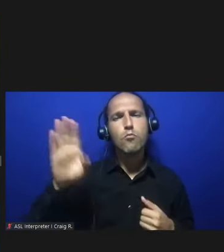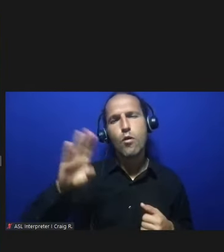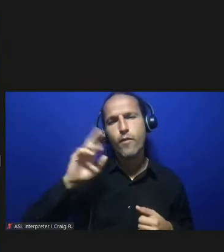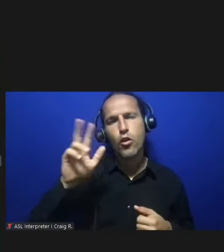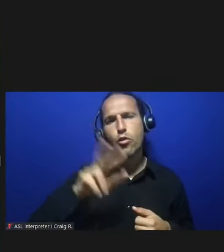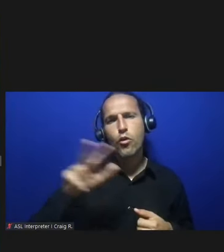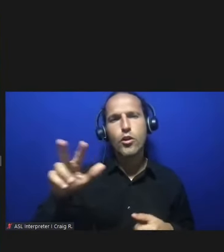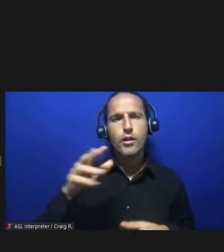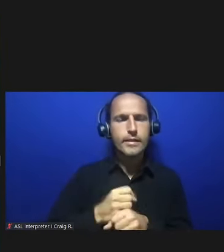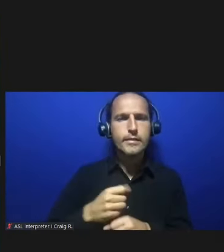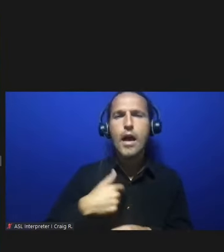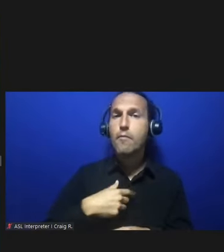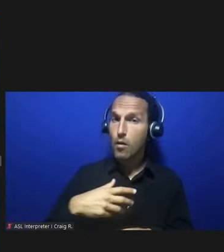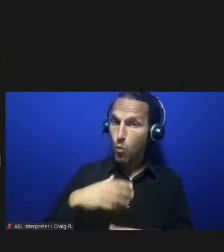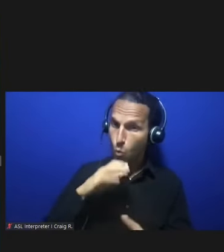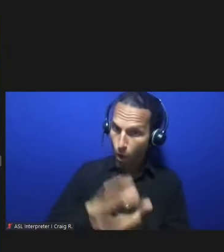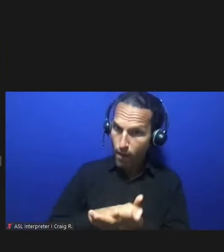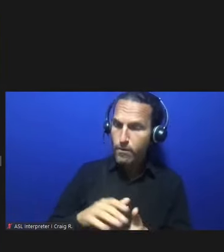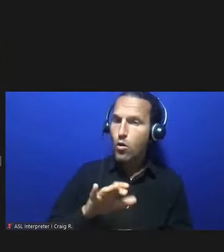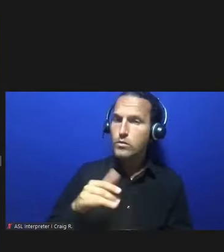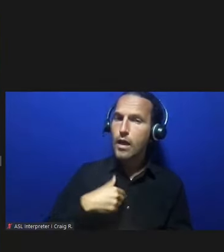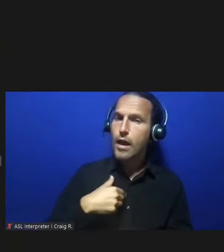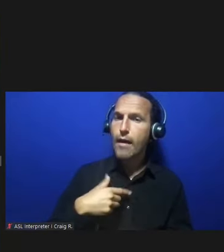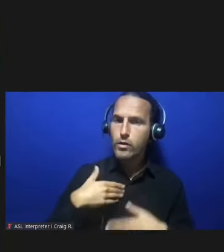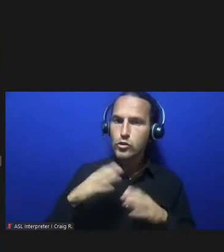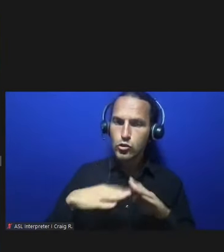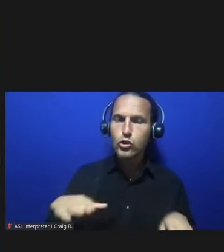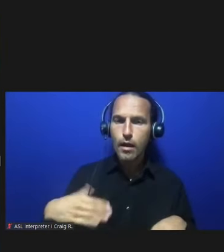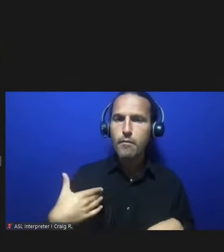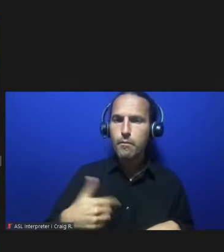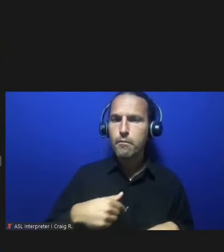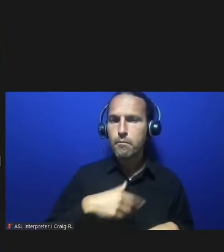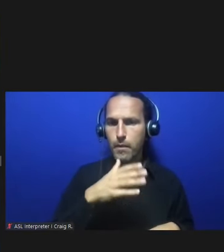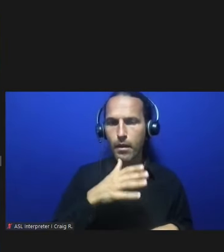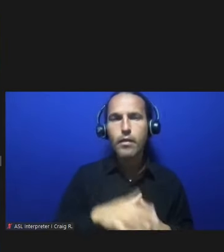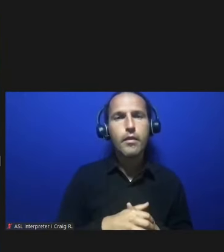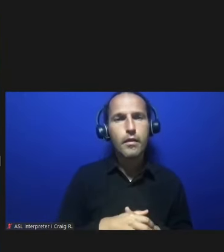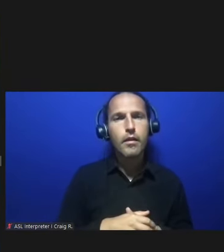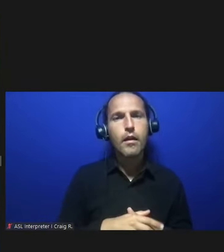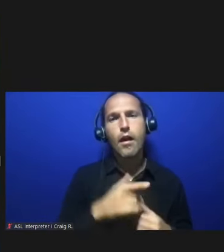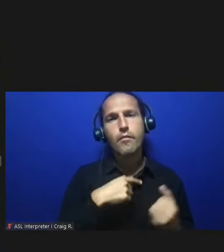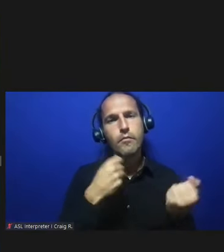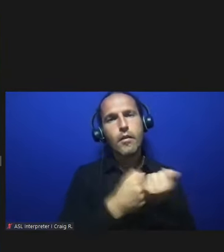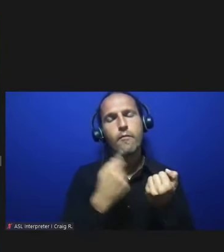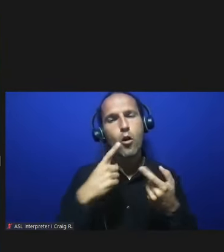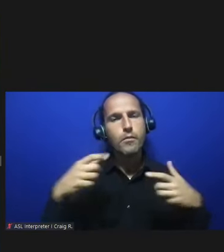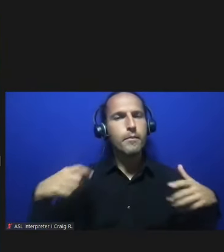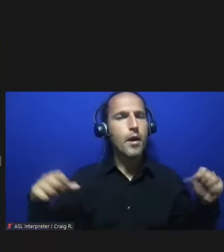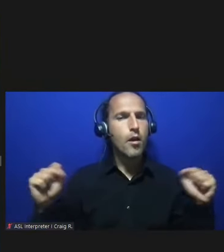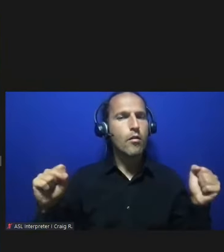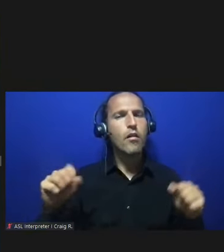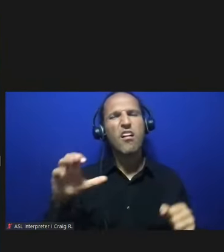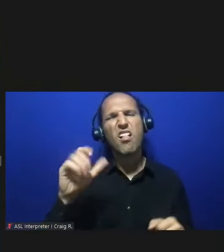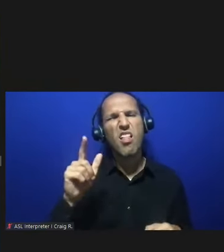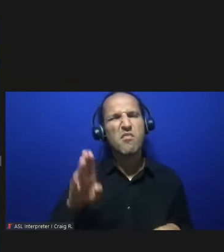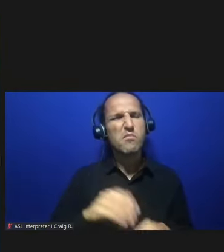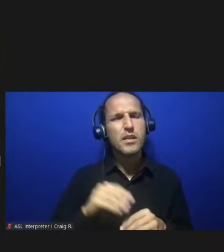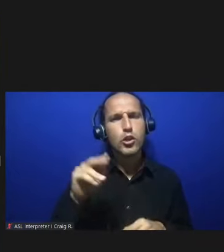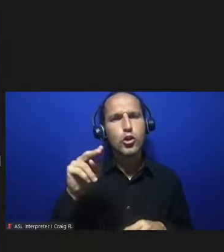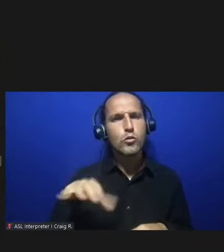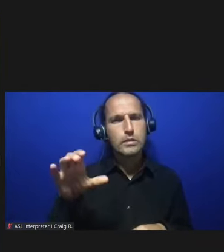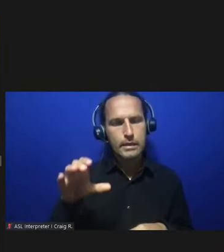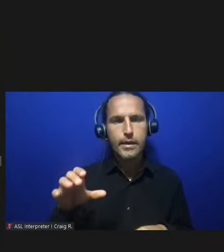I'm a wife and a mother. I'm also a pledge to the Sirens Women's Motorcycle Club of New York City.